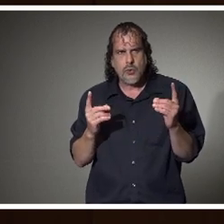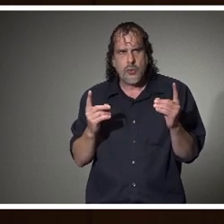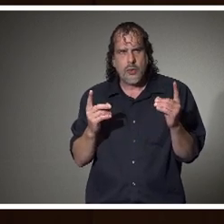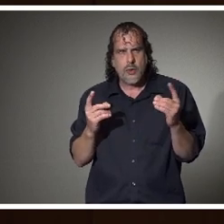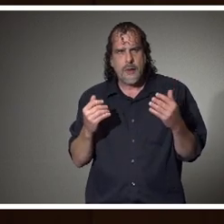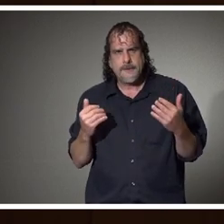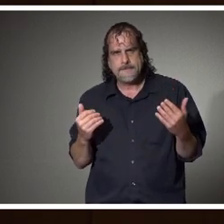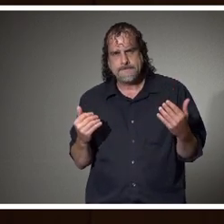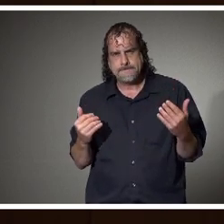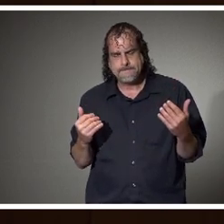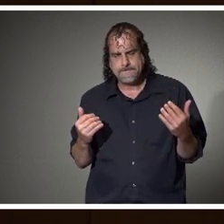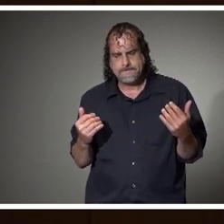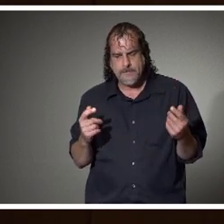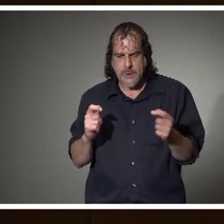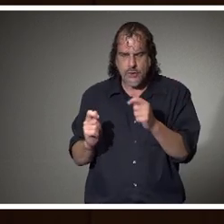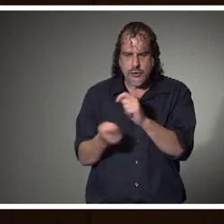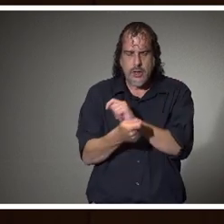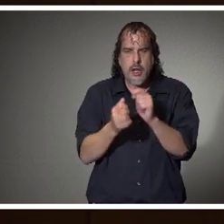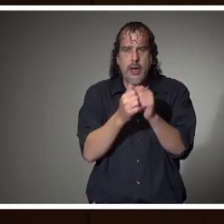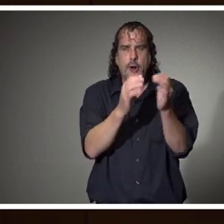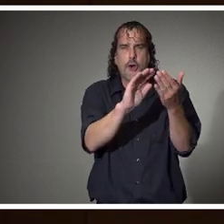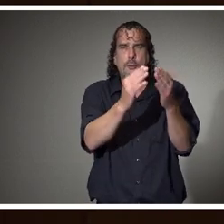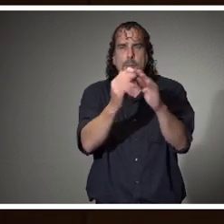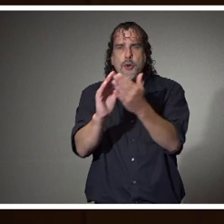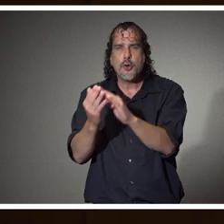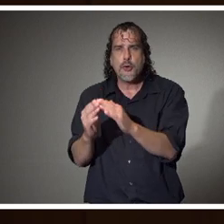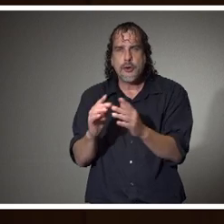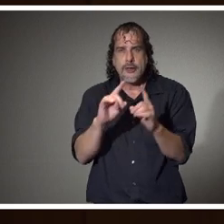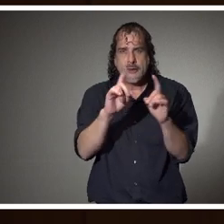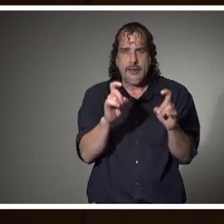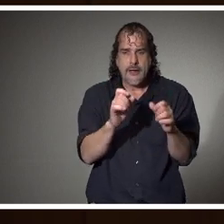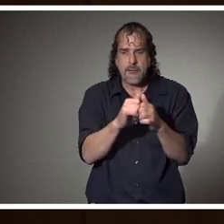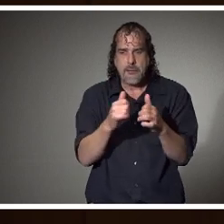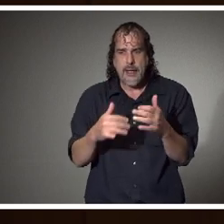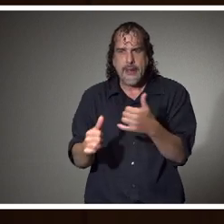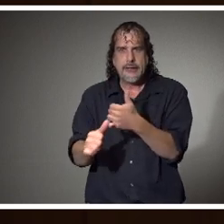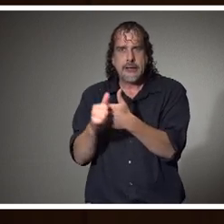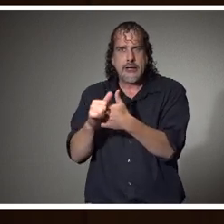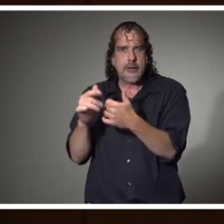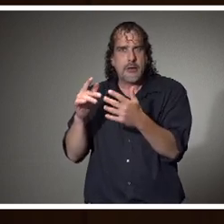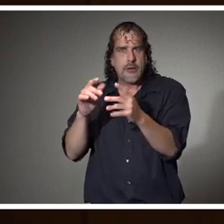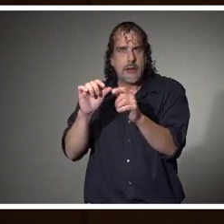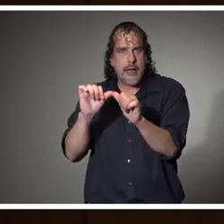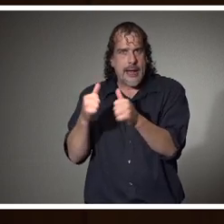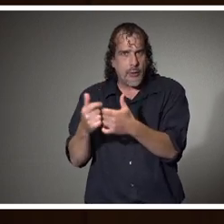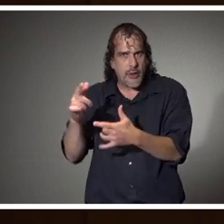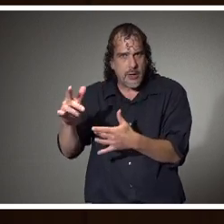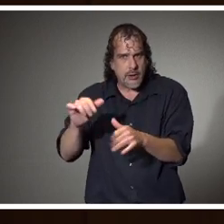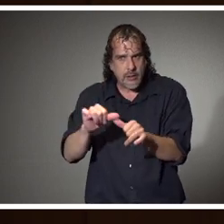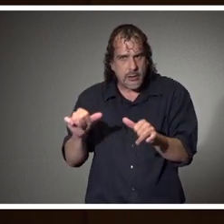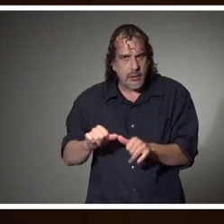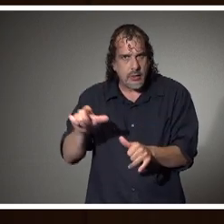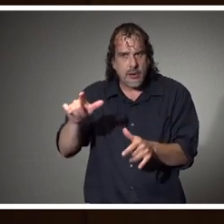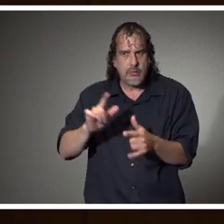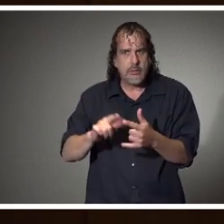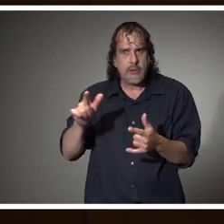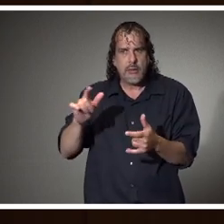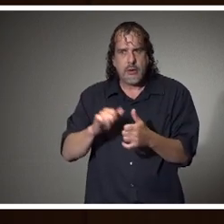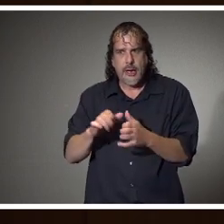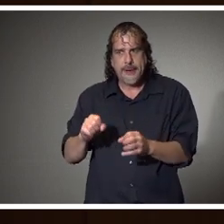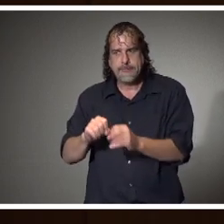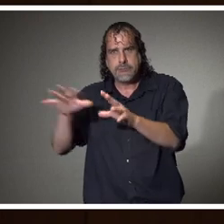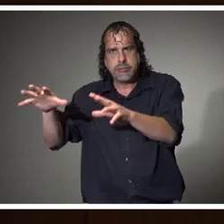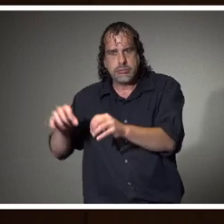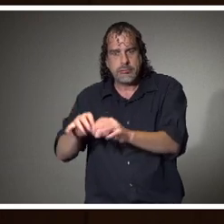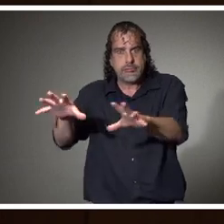more targeted community testing, especially around high risk areas and people who have a sense of being exposed, and certainly around outbreaks